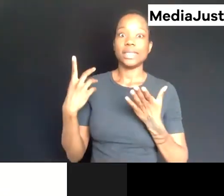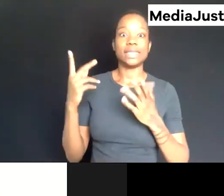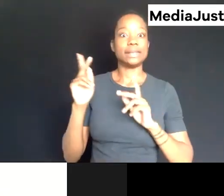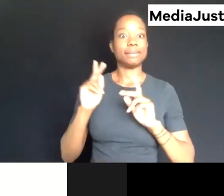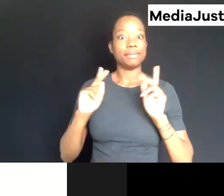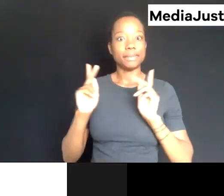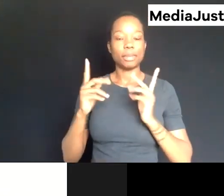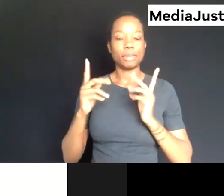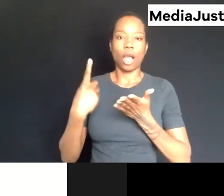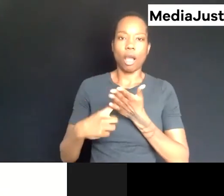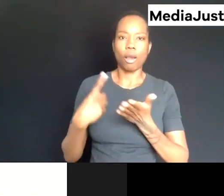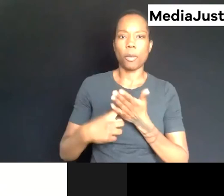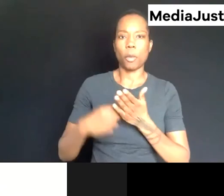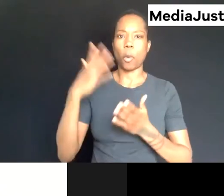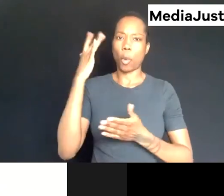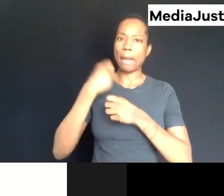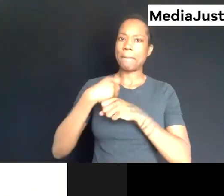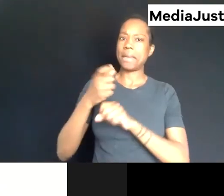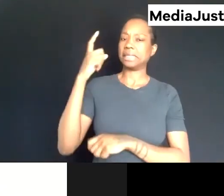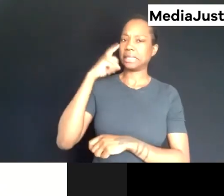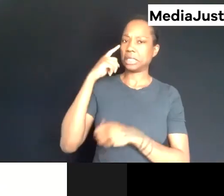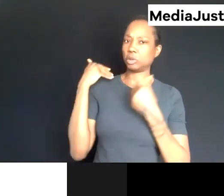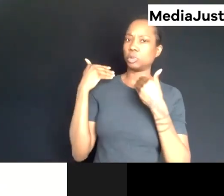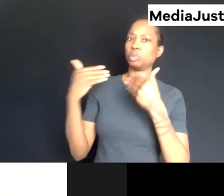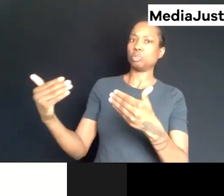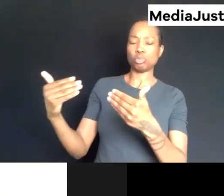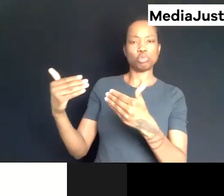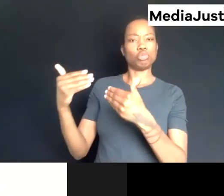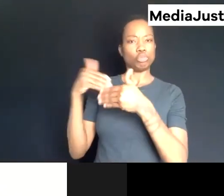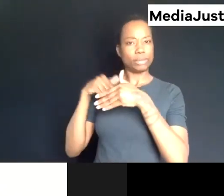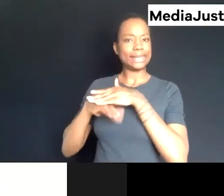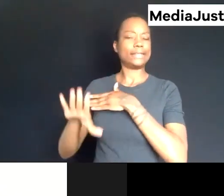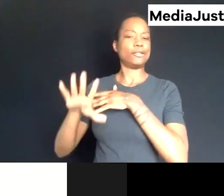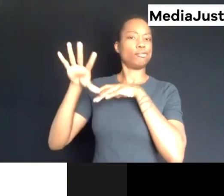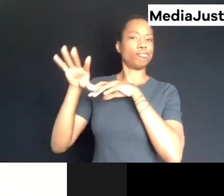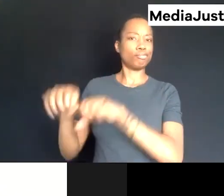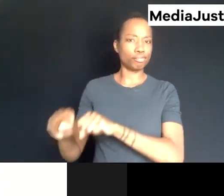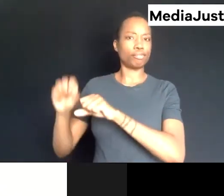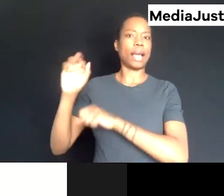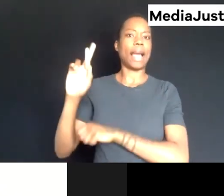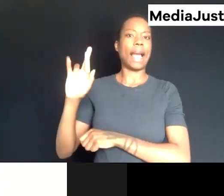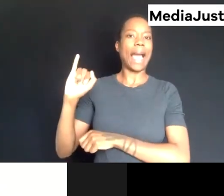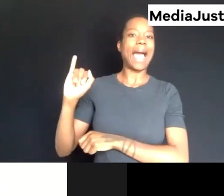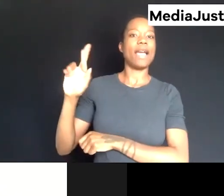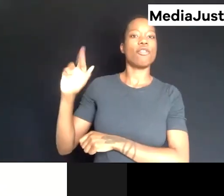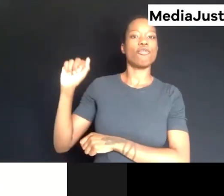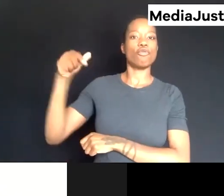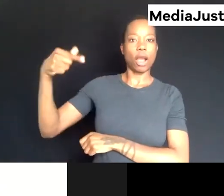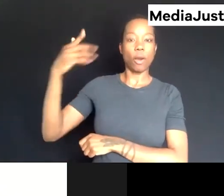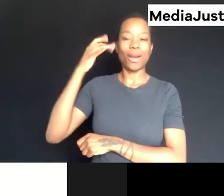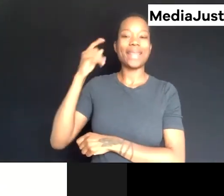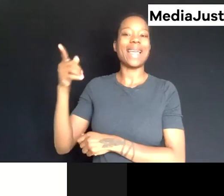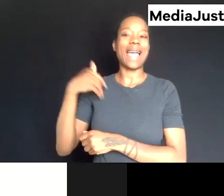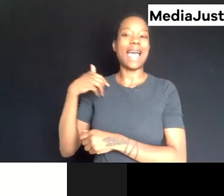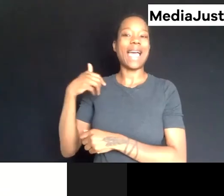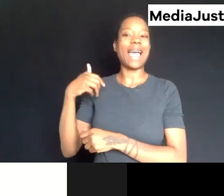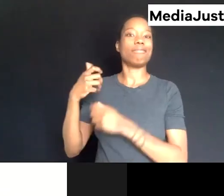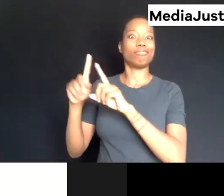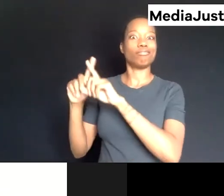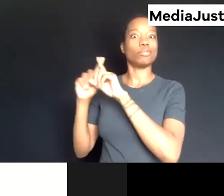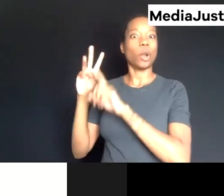know, go into Iraq, that there were weapons of mass destruction. And anti-war voices were few and far between.